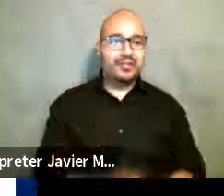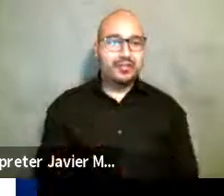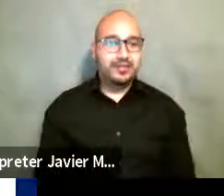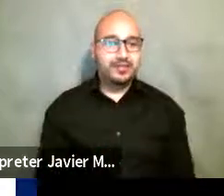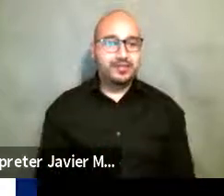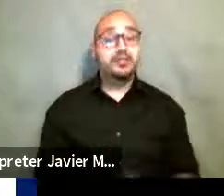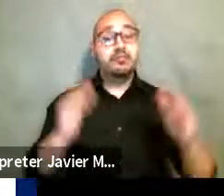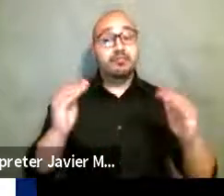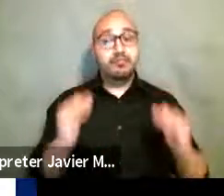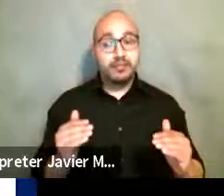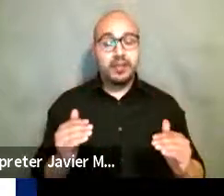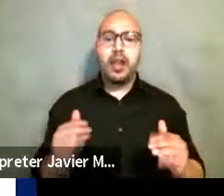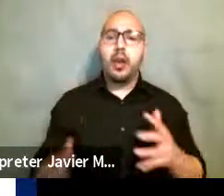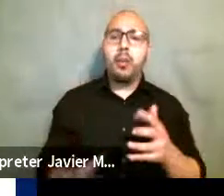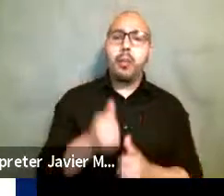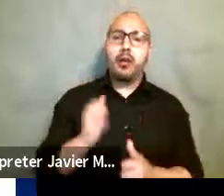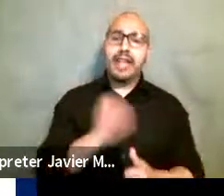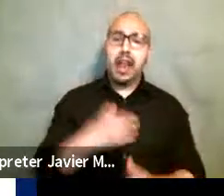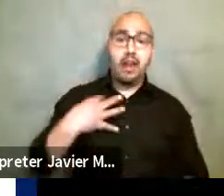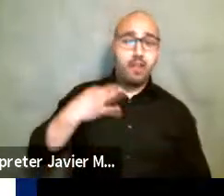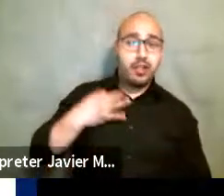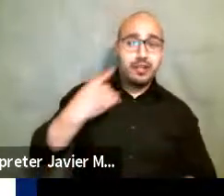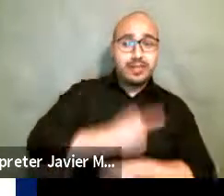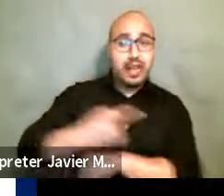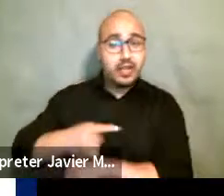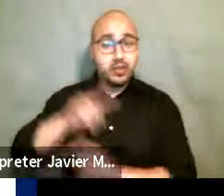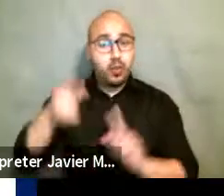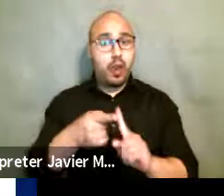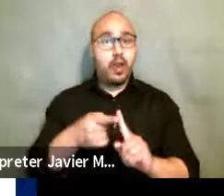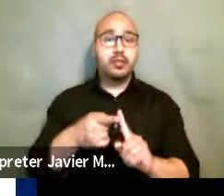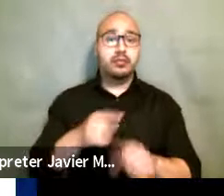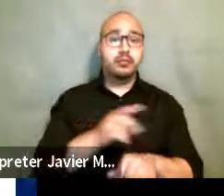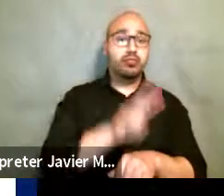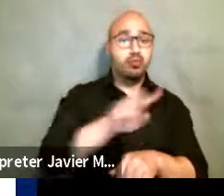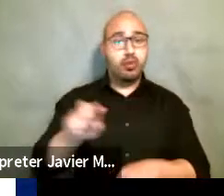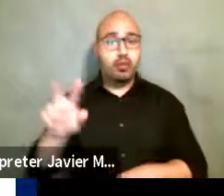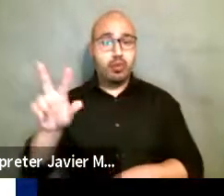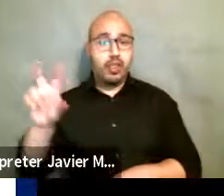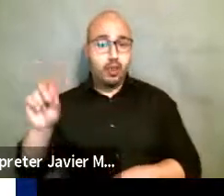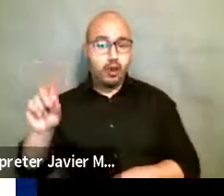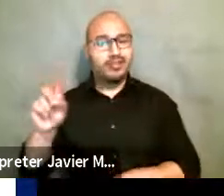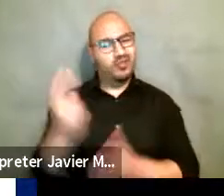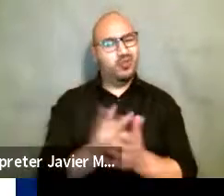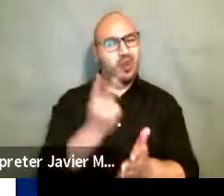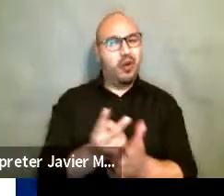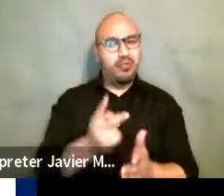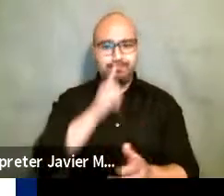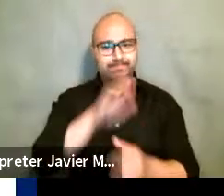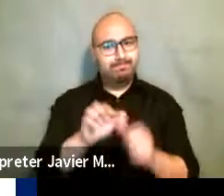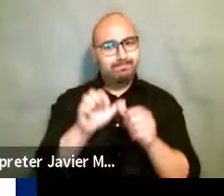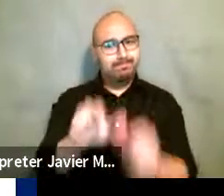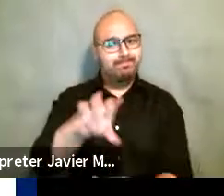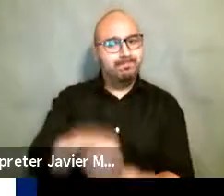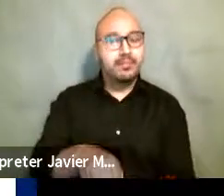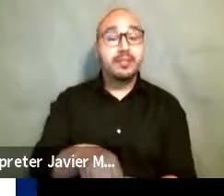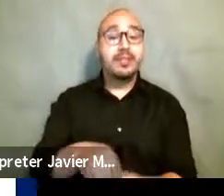And so the majority of our volunteer dates are anywhere between 2 to 3:30, and it's a 2-hour commitment of going down to one of our 6